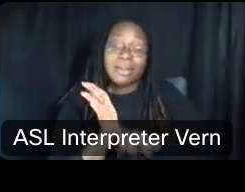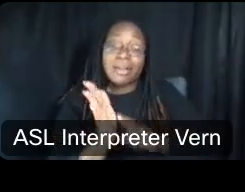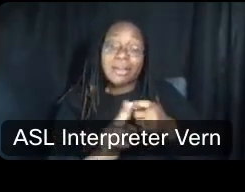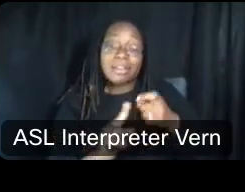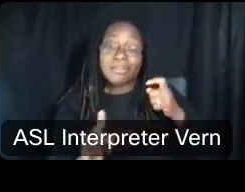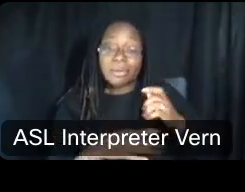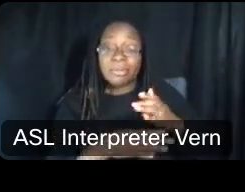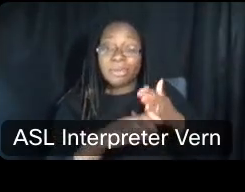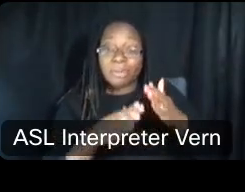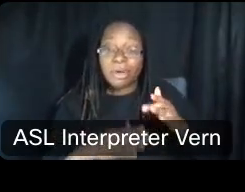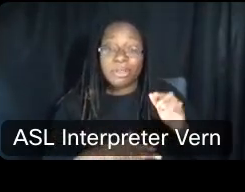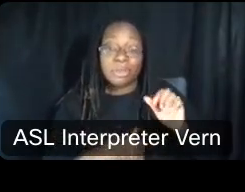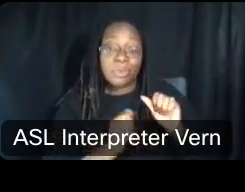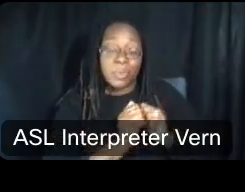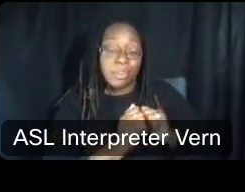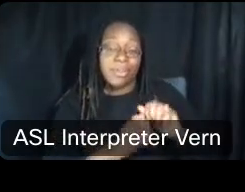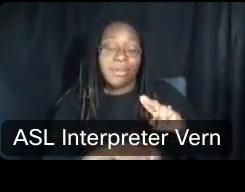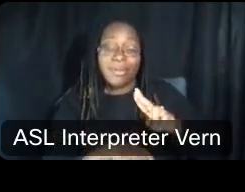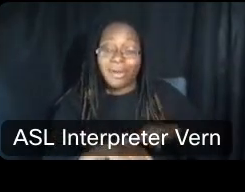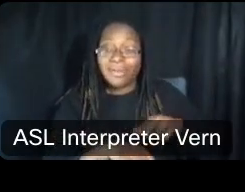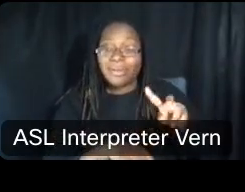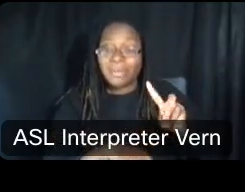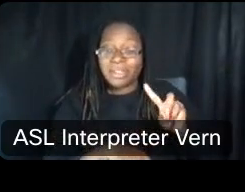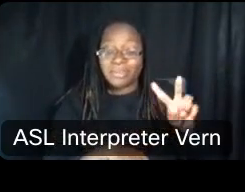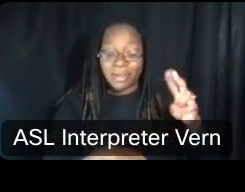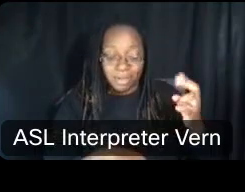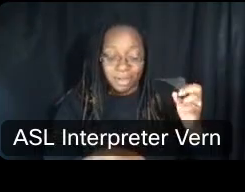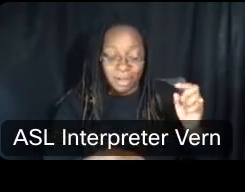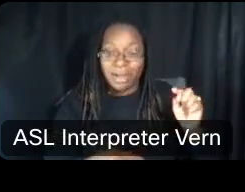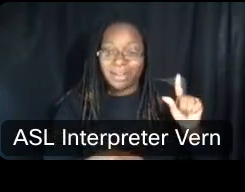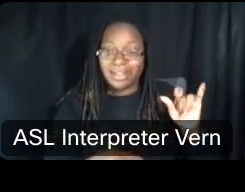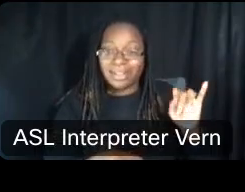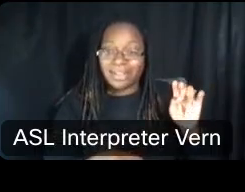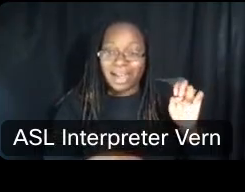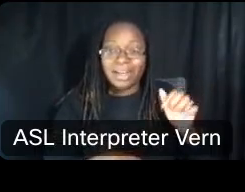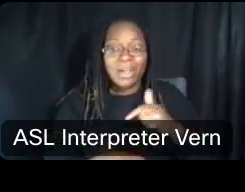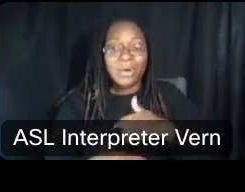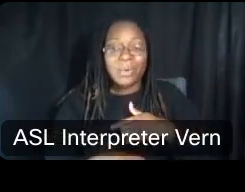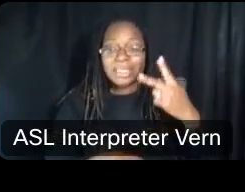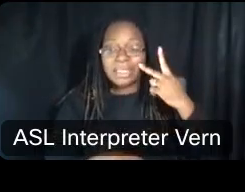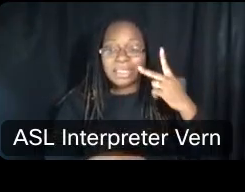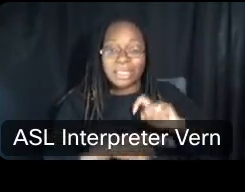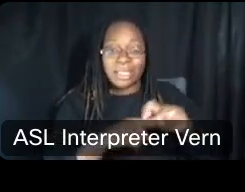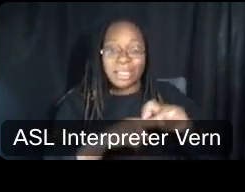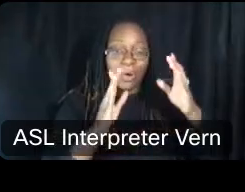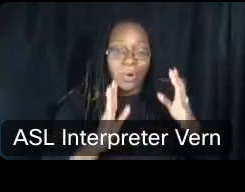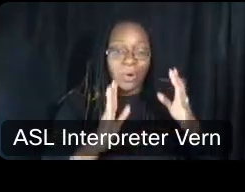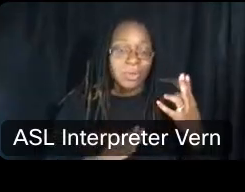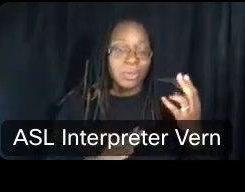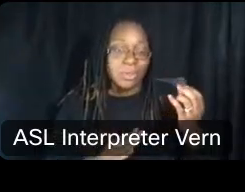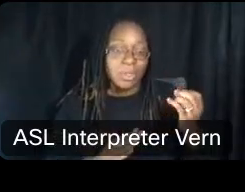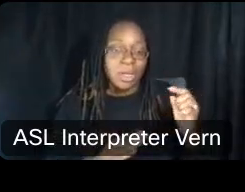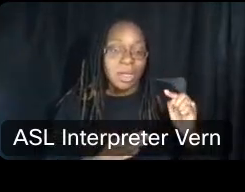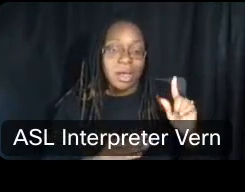to the hotline seeking support, seeking resources, seeking to connect with an advocate were asked whether they'd